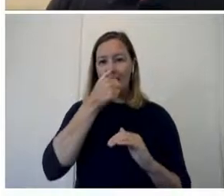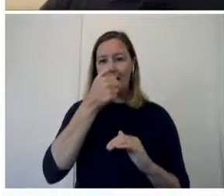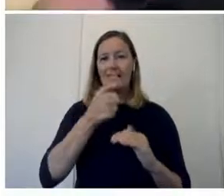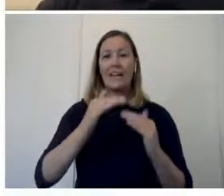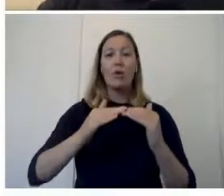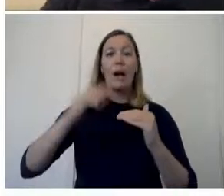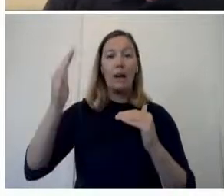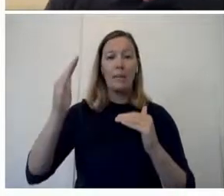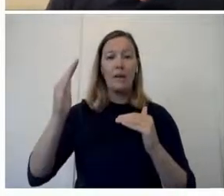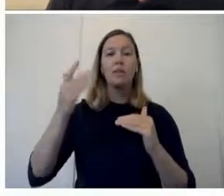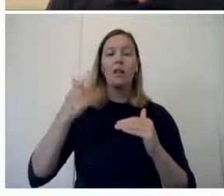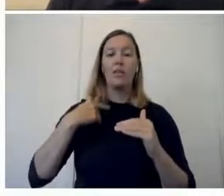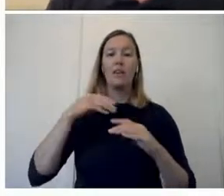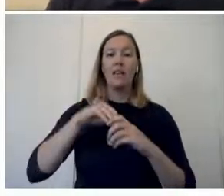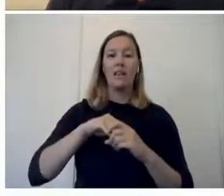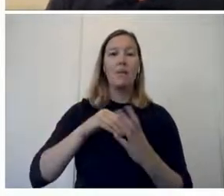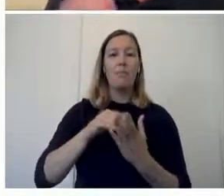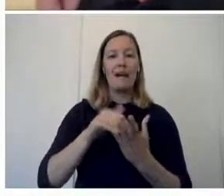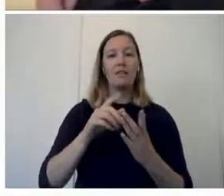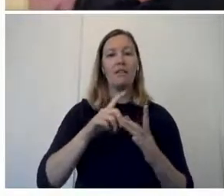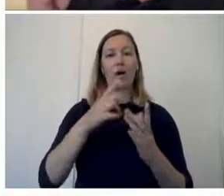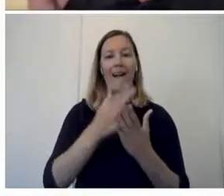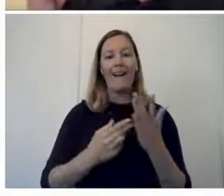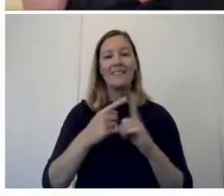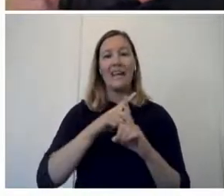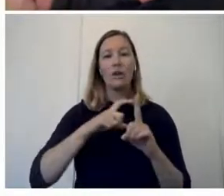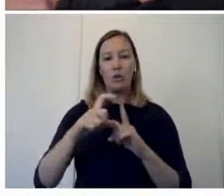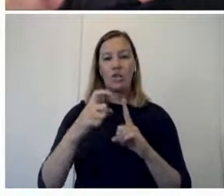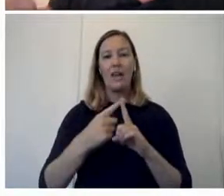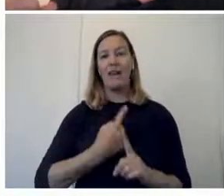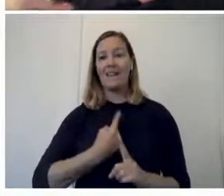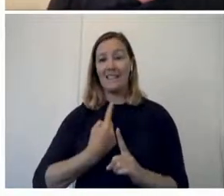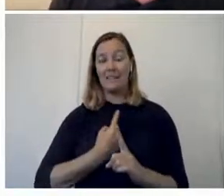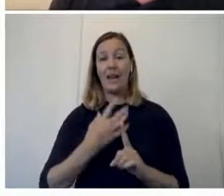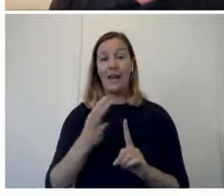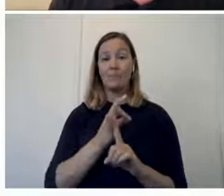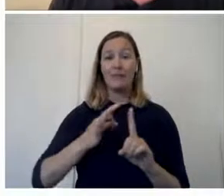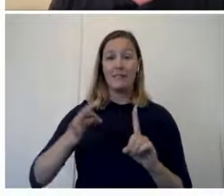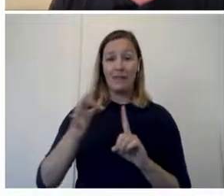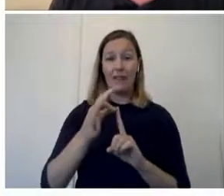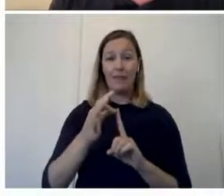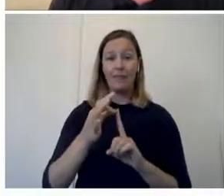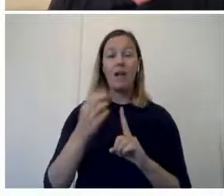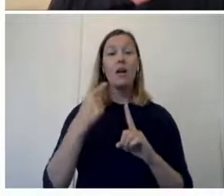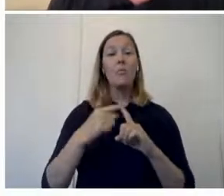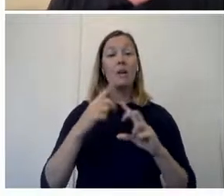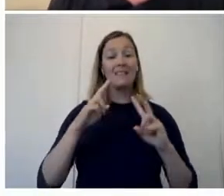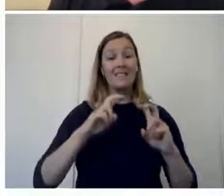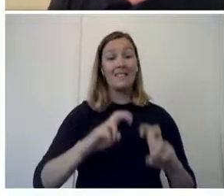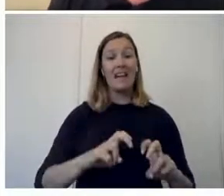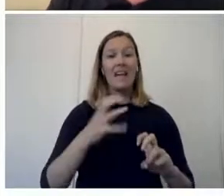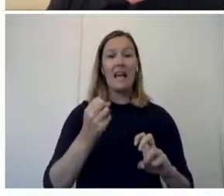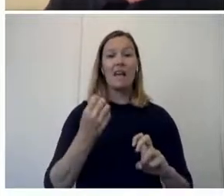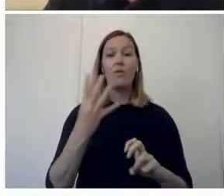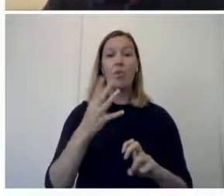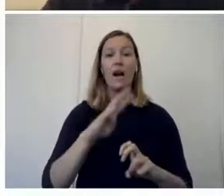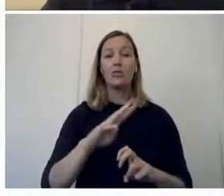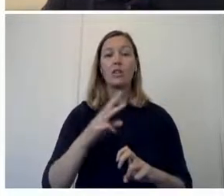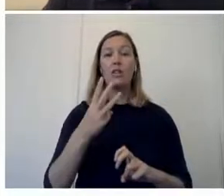arts and culture and identify as Pasifika. And in the study itself, we have responses from